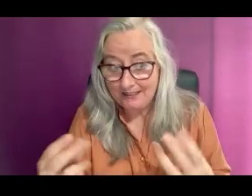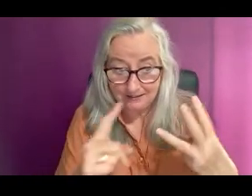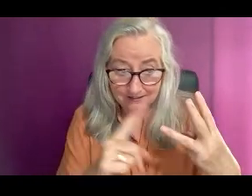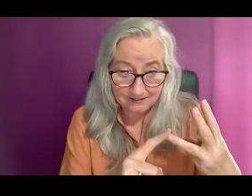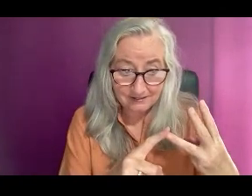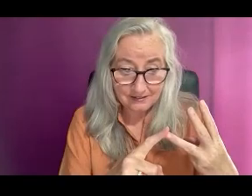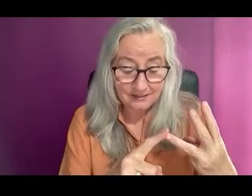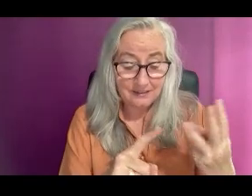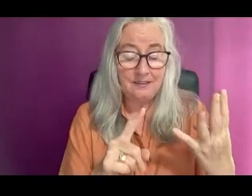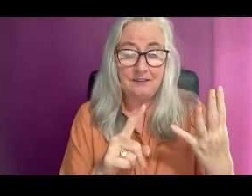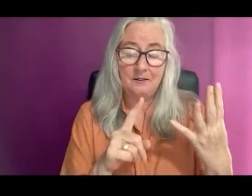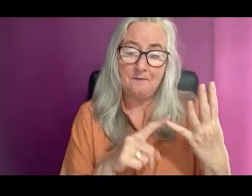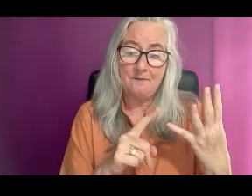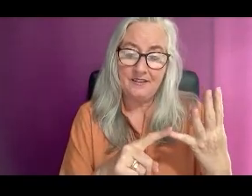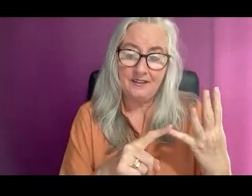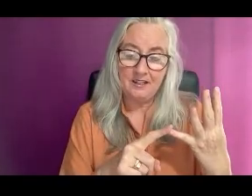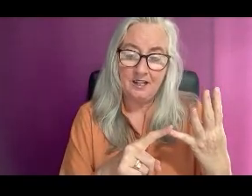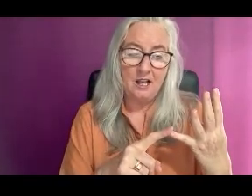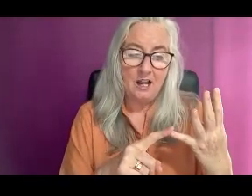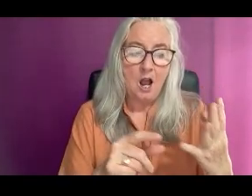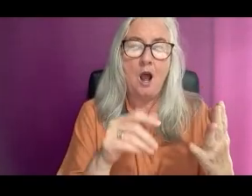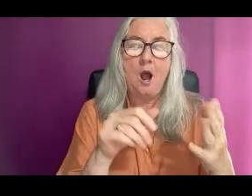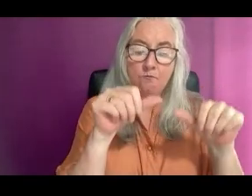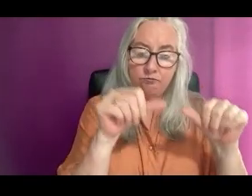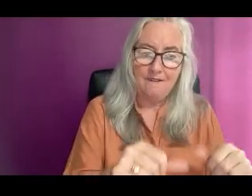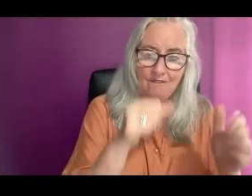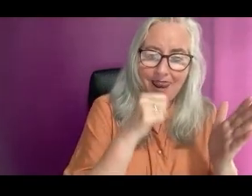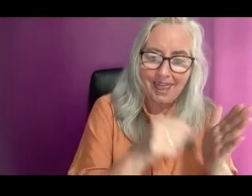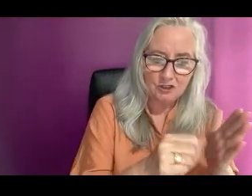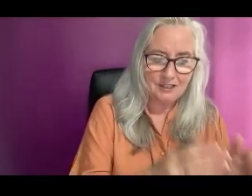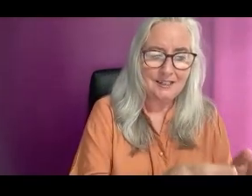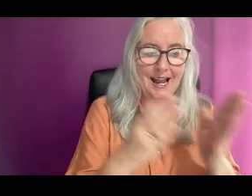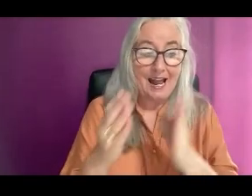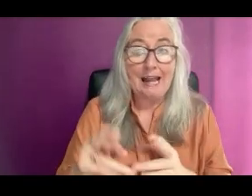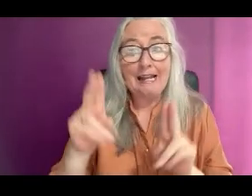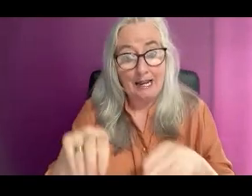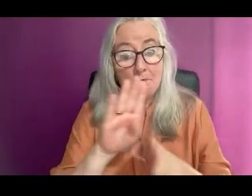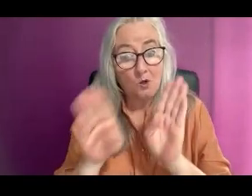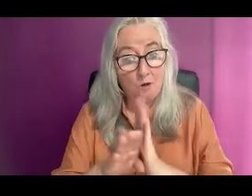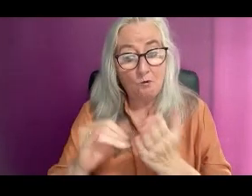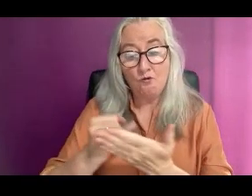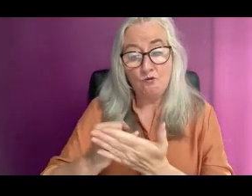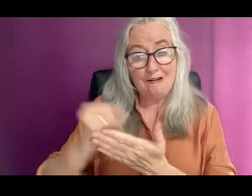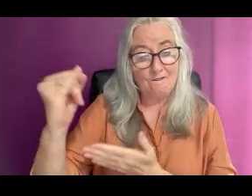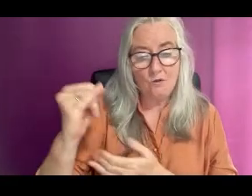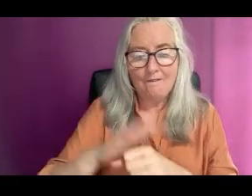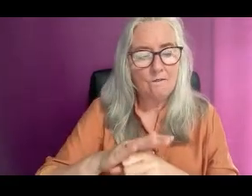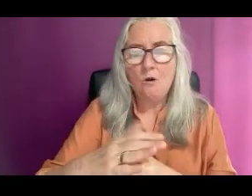There is the approval letter, but then also there can be refusals for whatever